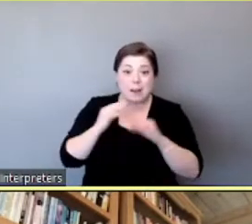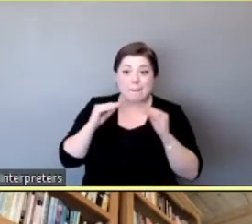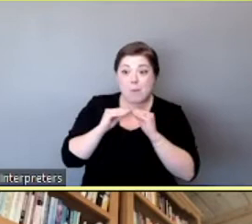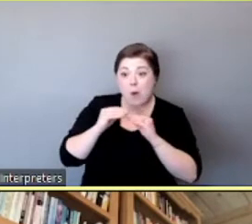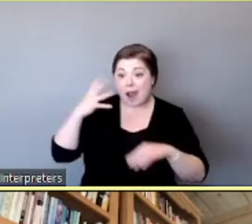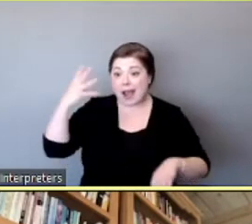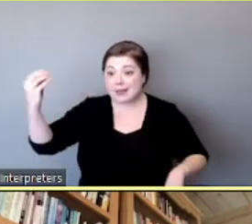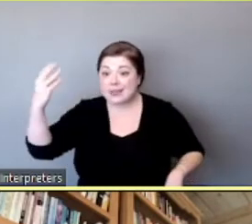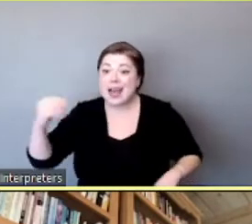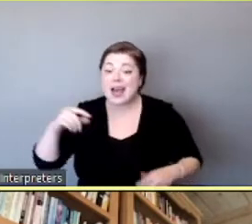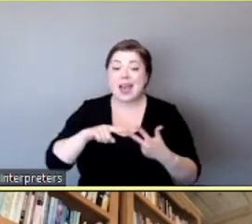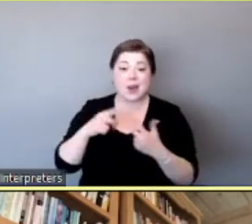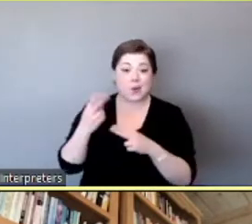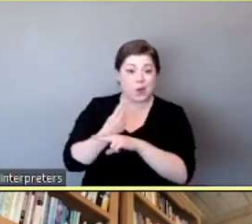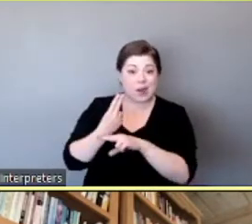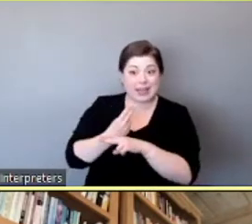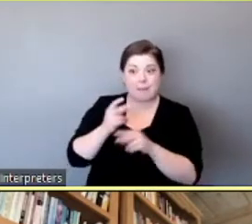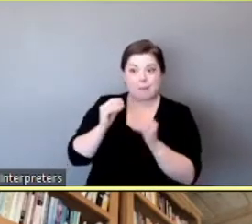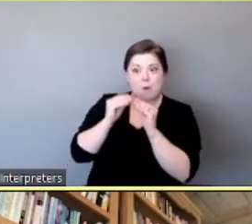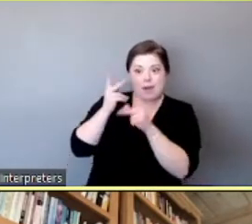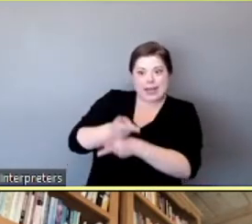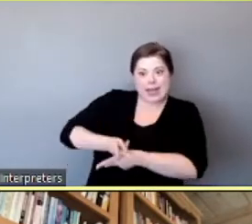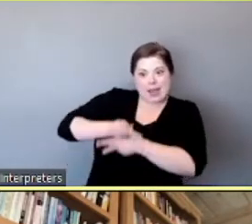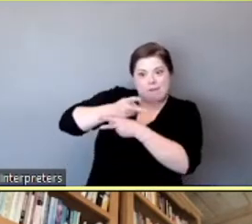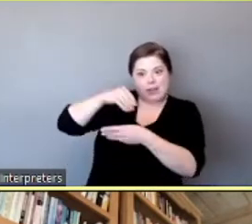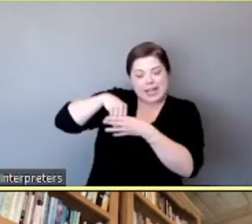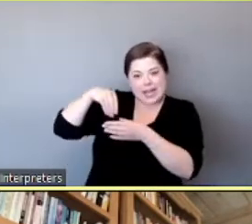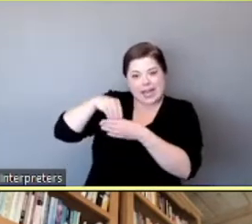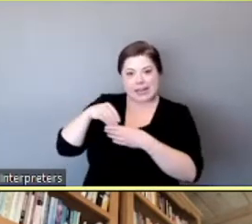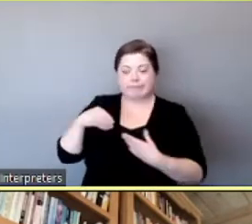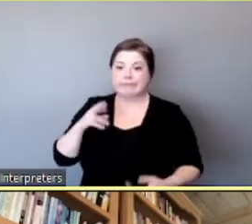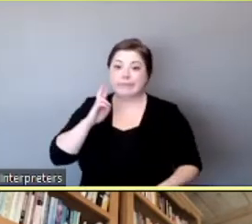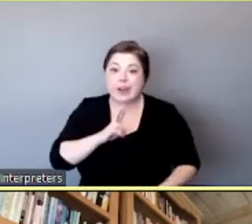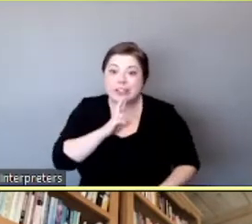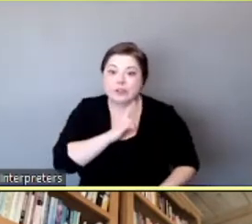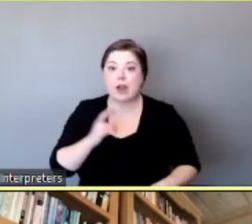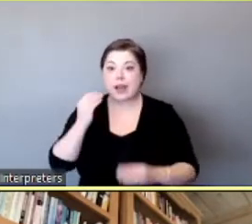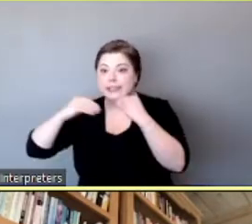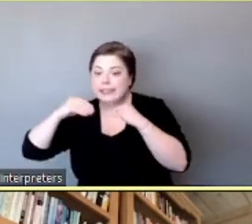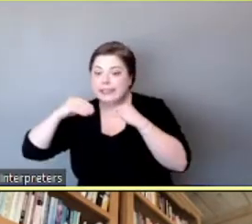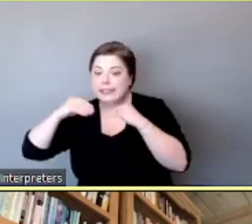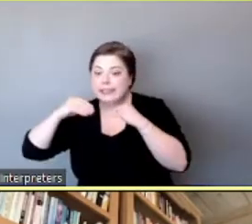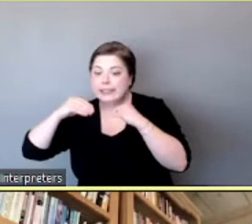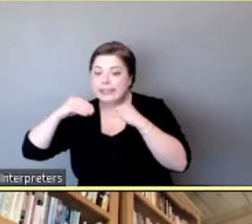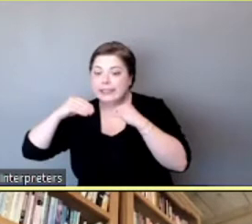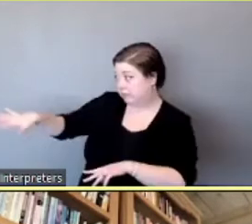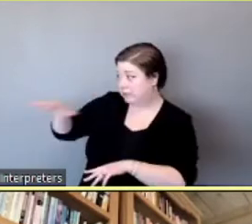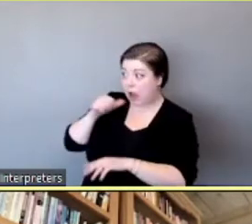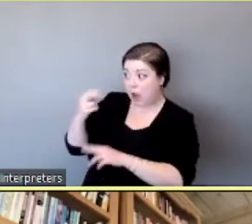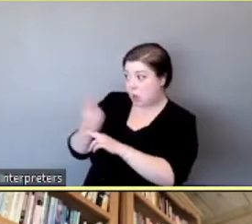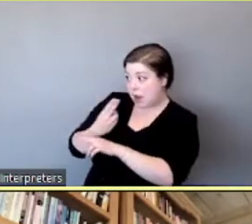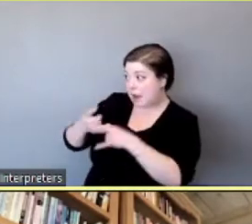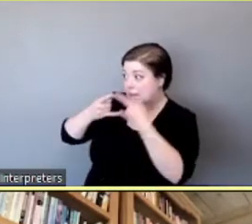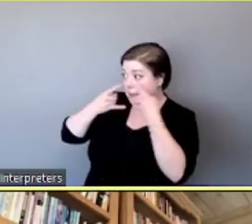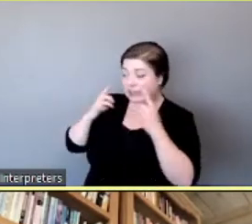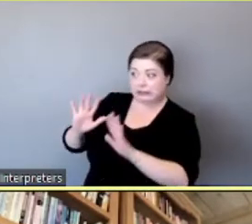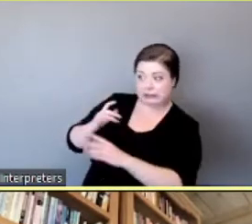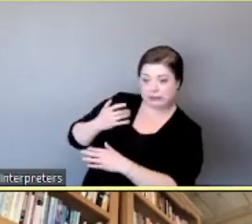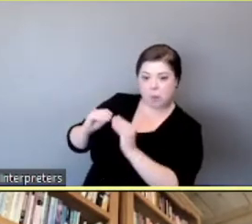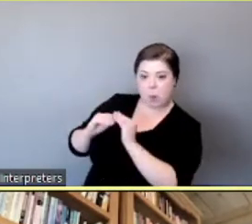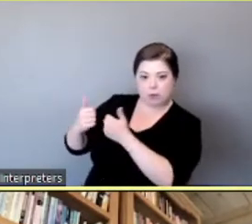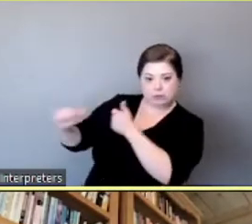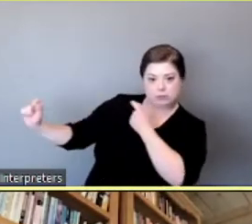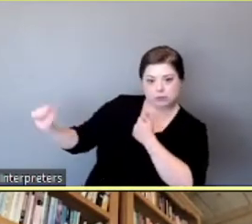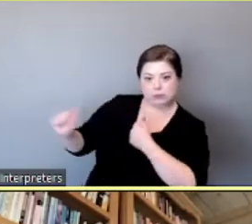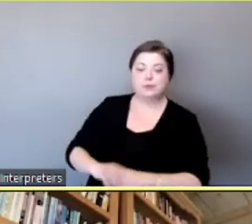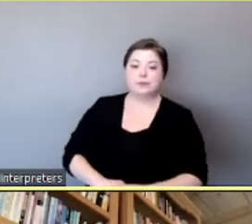eateries where they had to have their mask off. And so, public health officials were a couple of weeks ahead on this, making these changes.